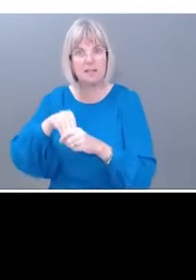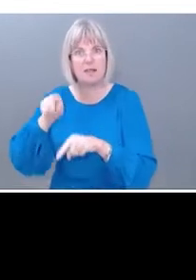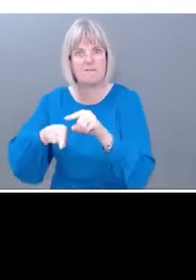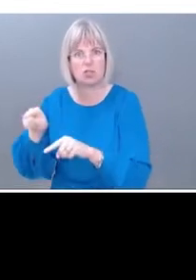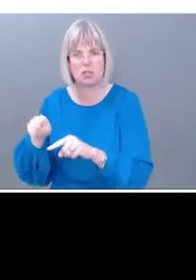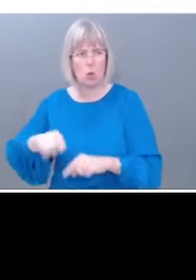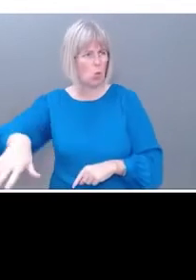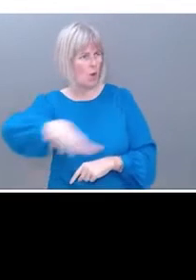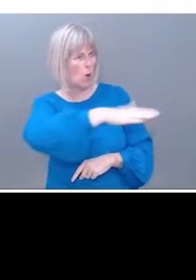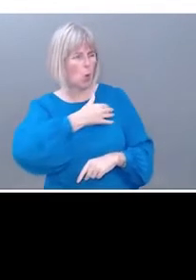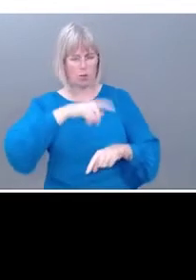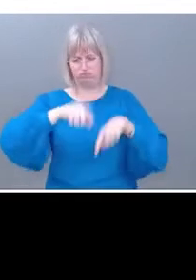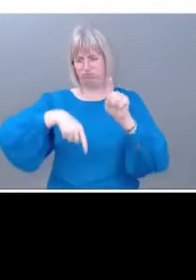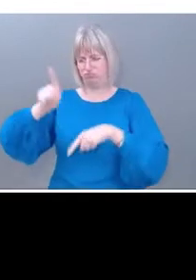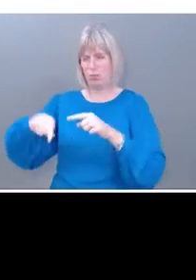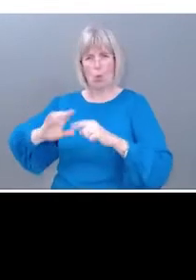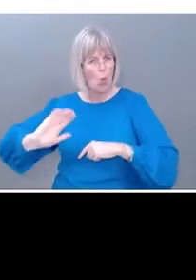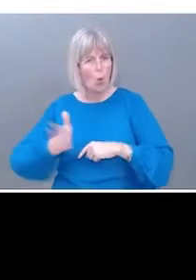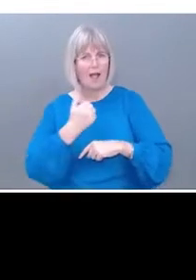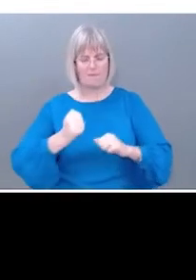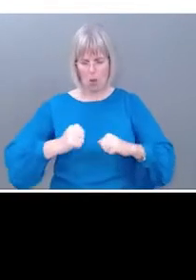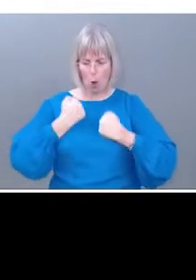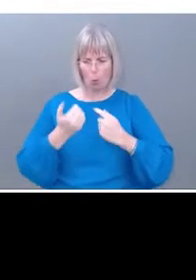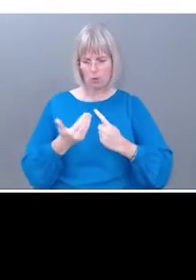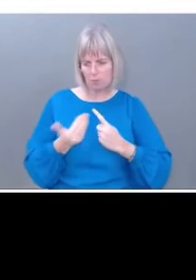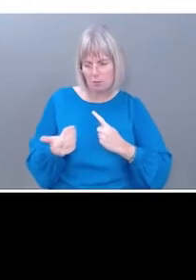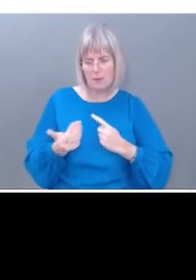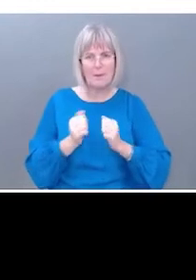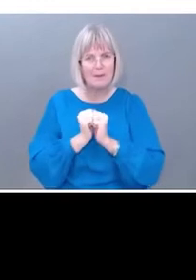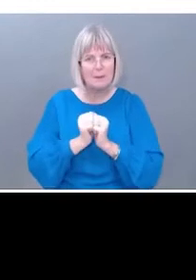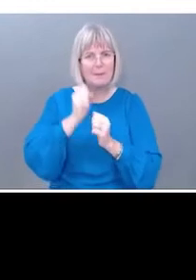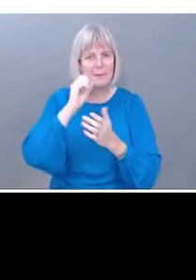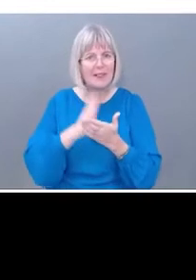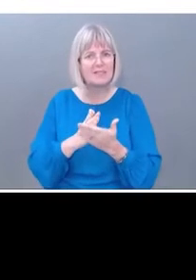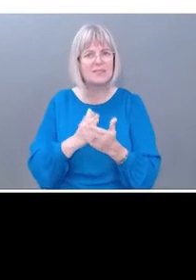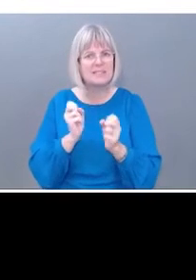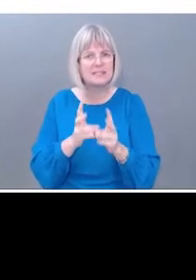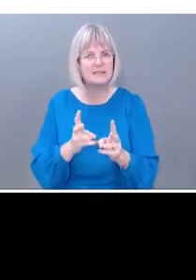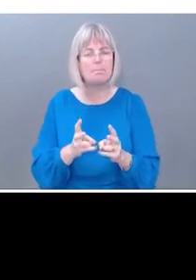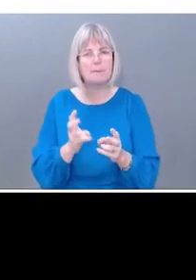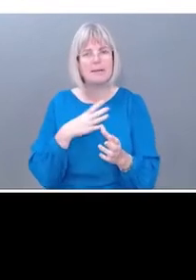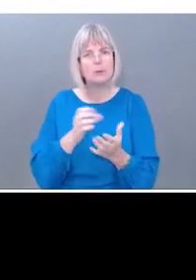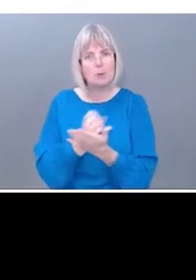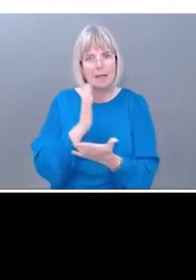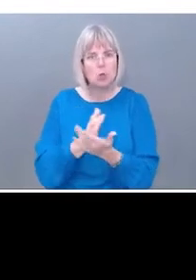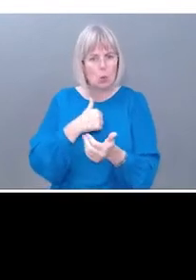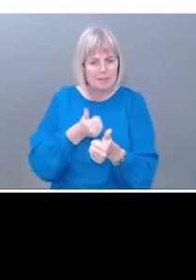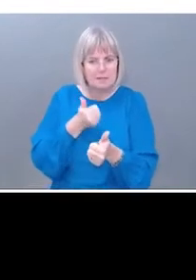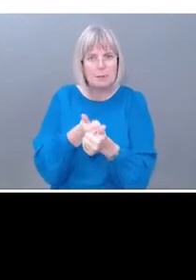identity, we all have a value and a belief system, and we need to make sure we're supporting as much as we can those different